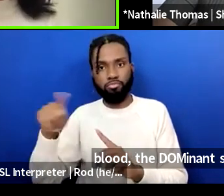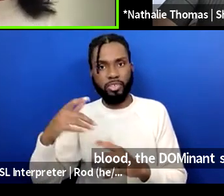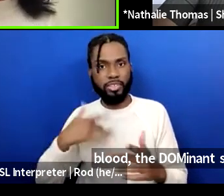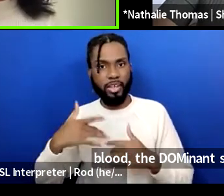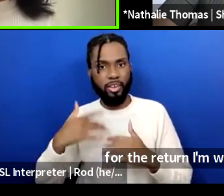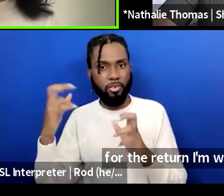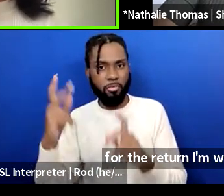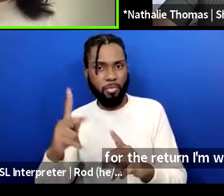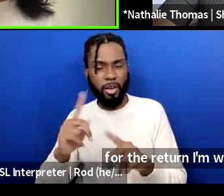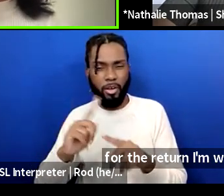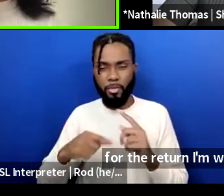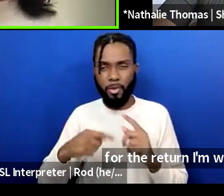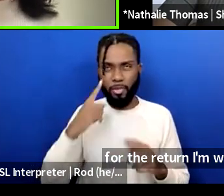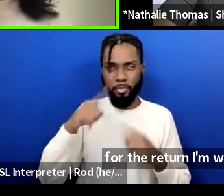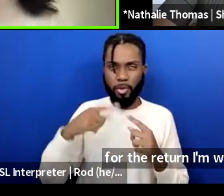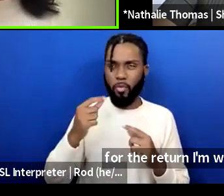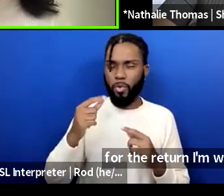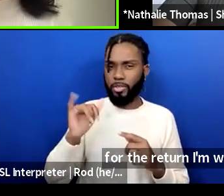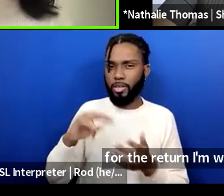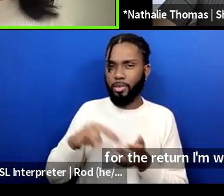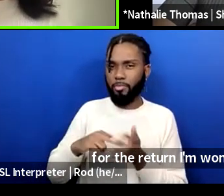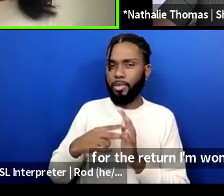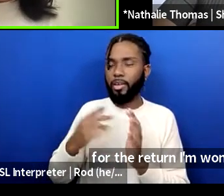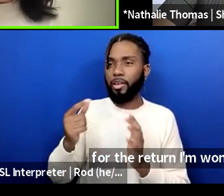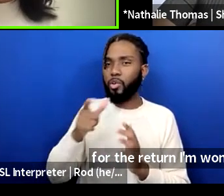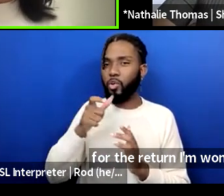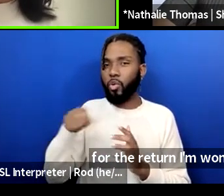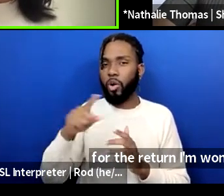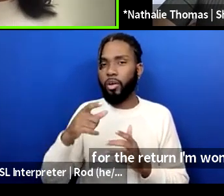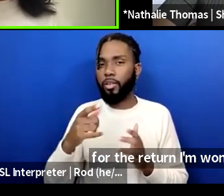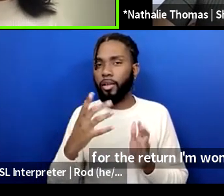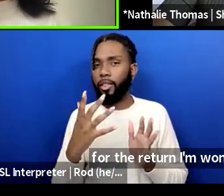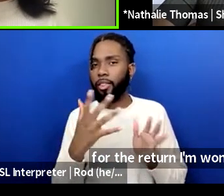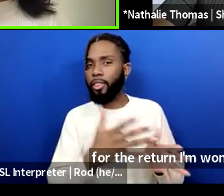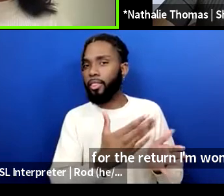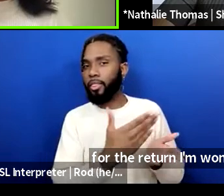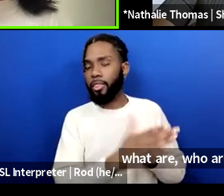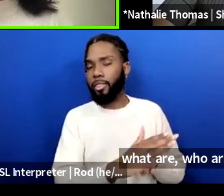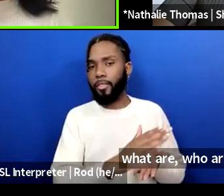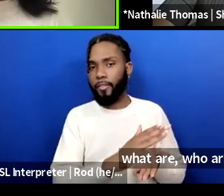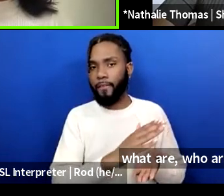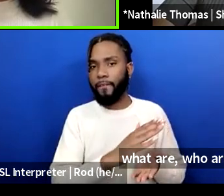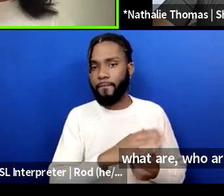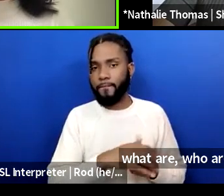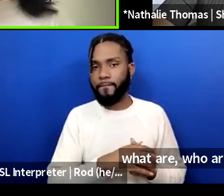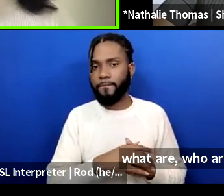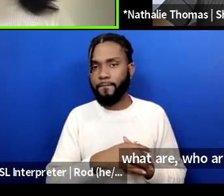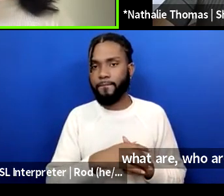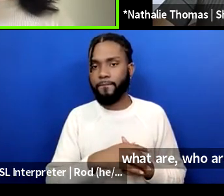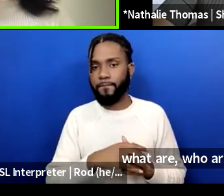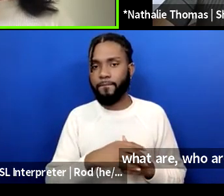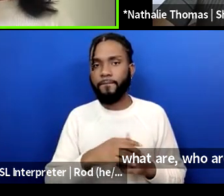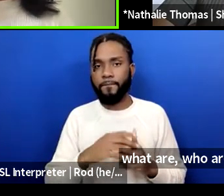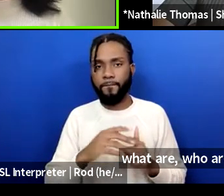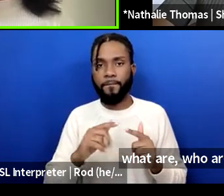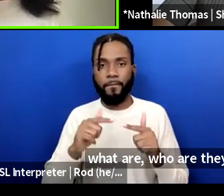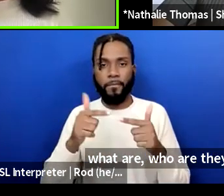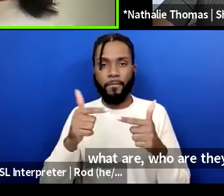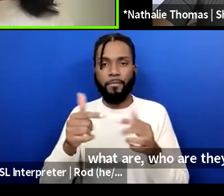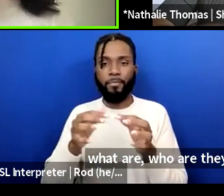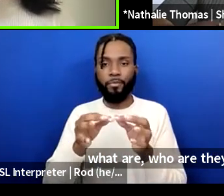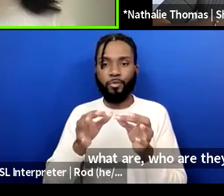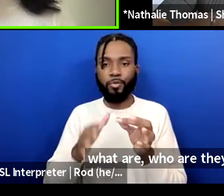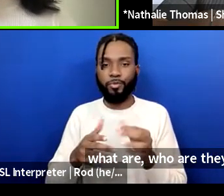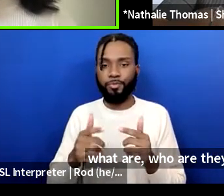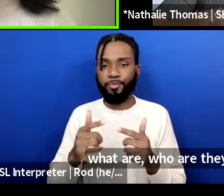that saying and who are they leaving behind? And like we're just left